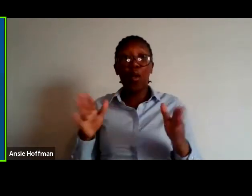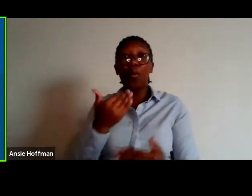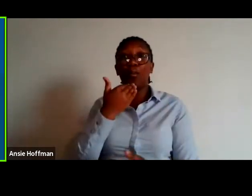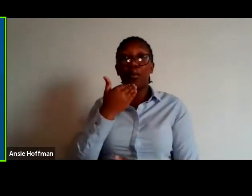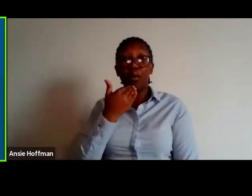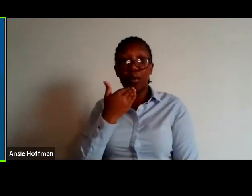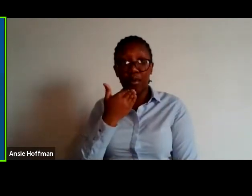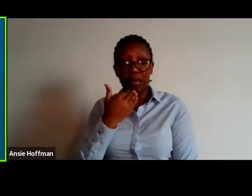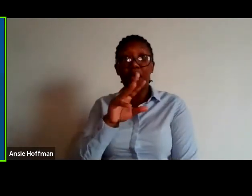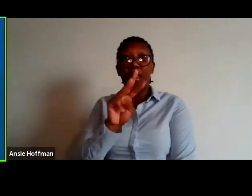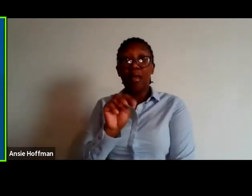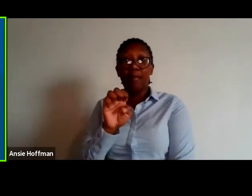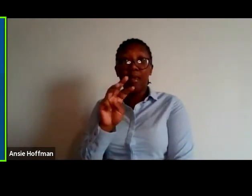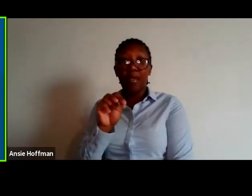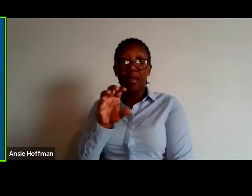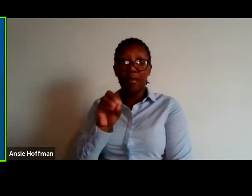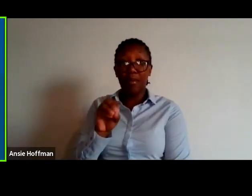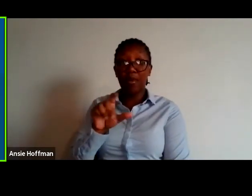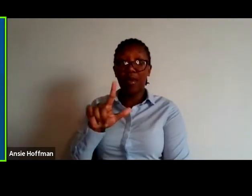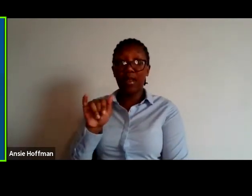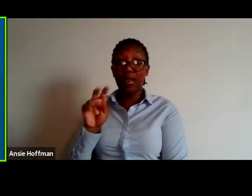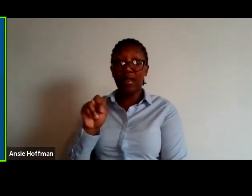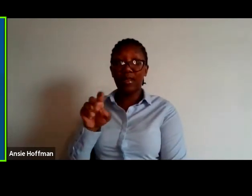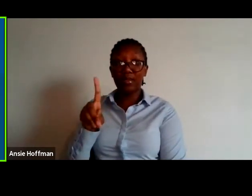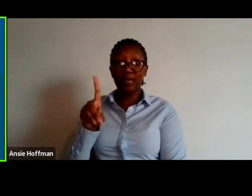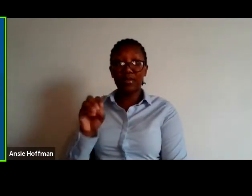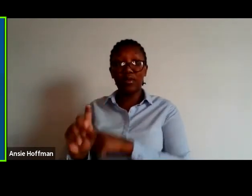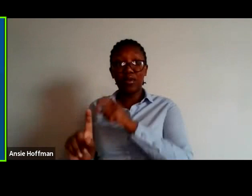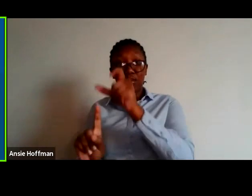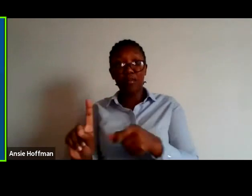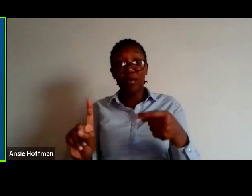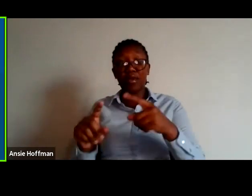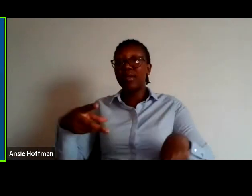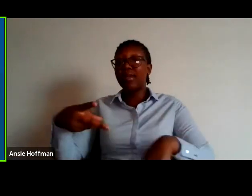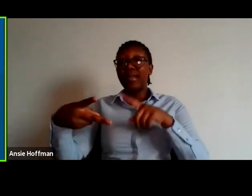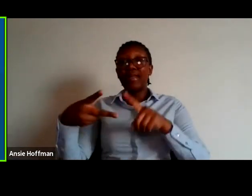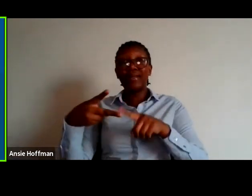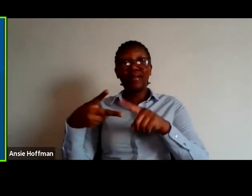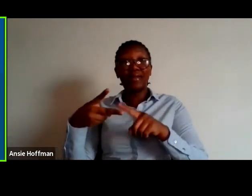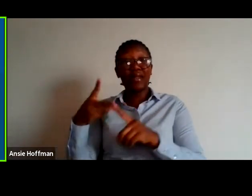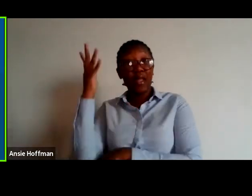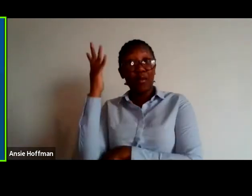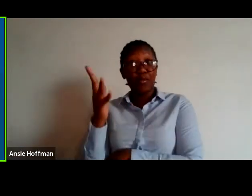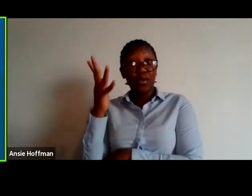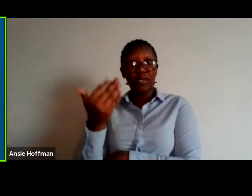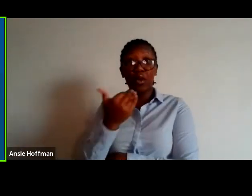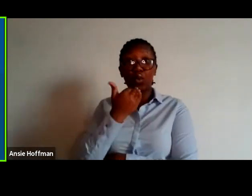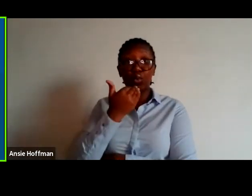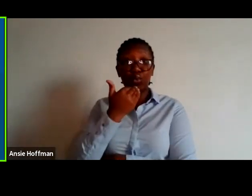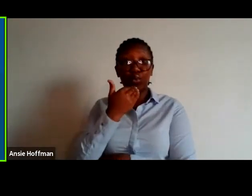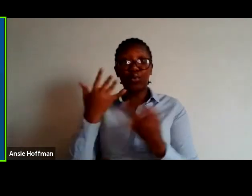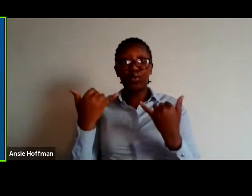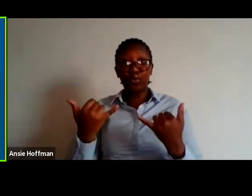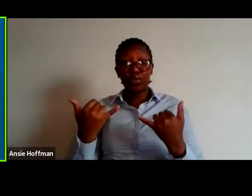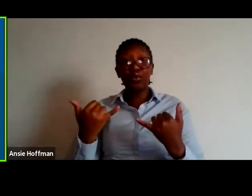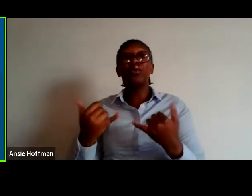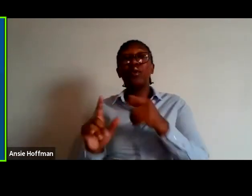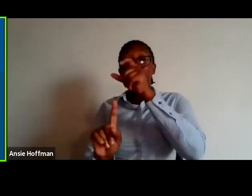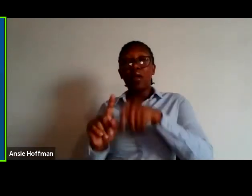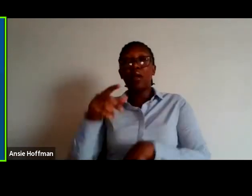Memorindo. Our presenter for this evening will be presented by Mr. Patrick